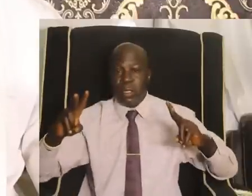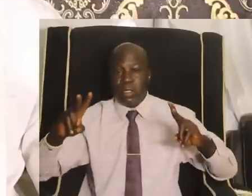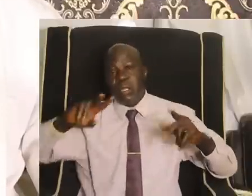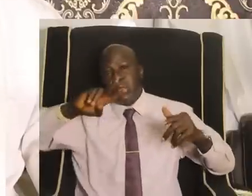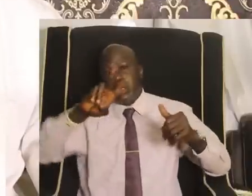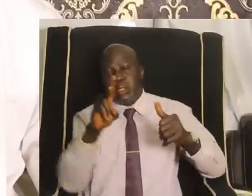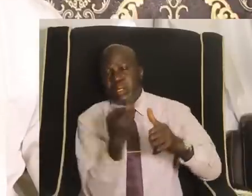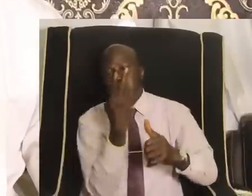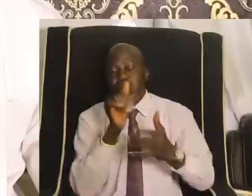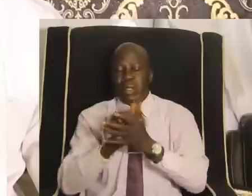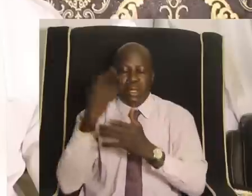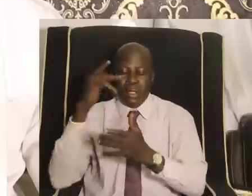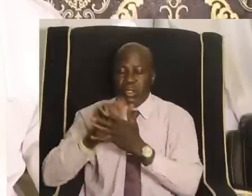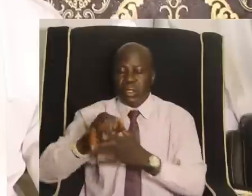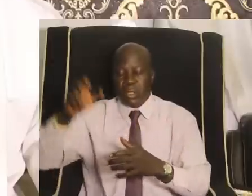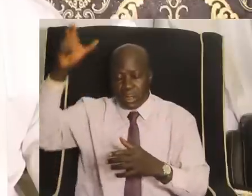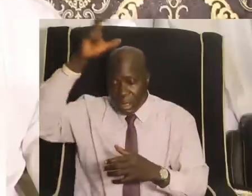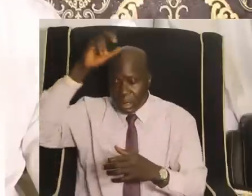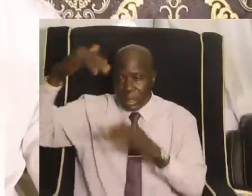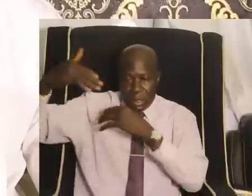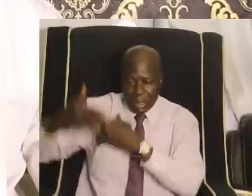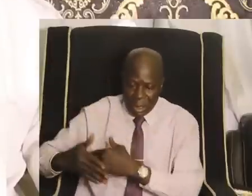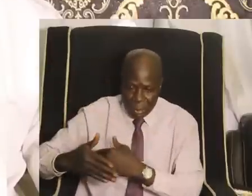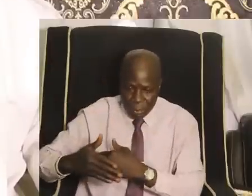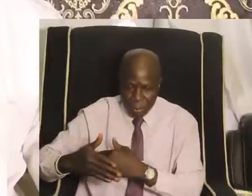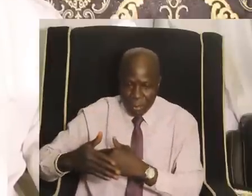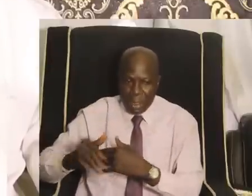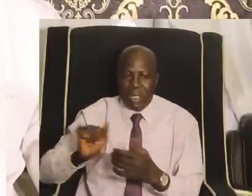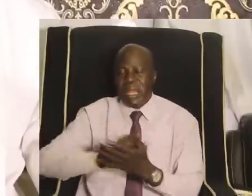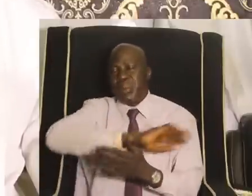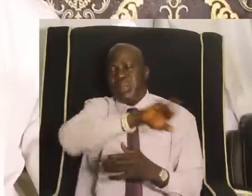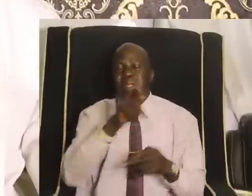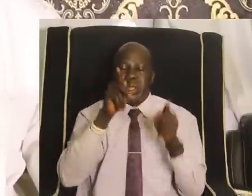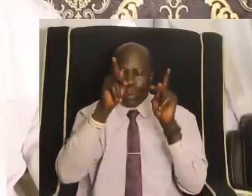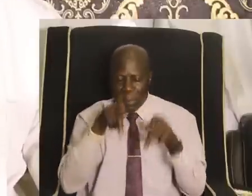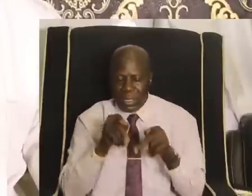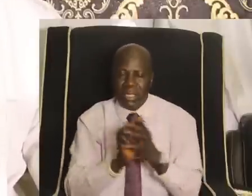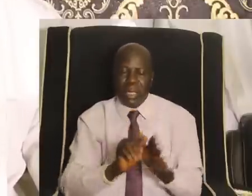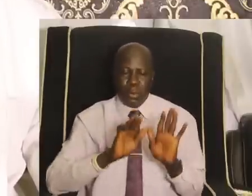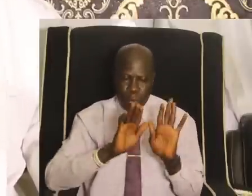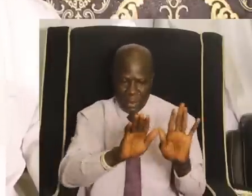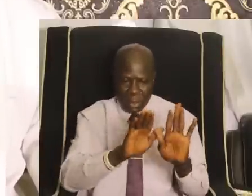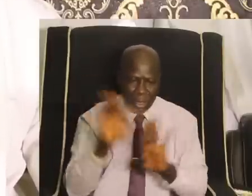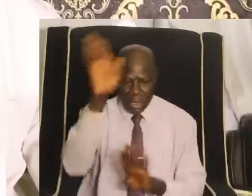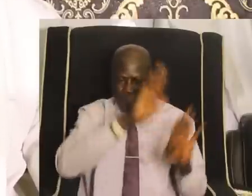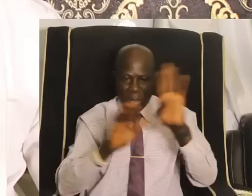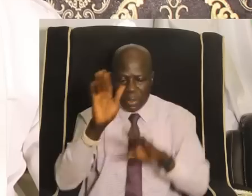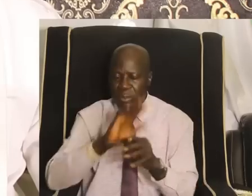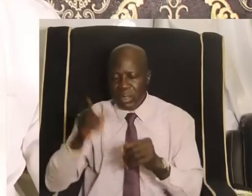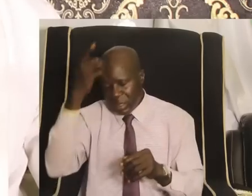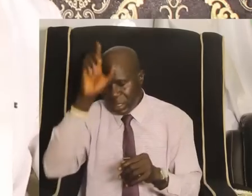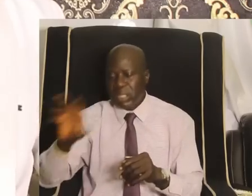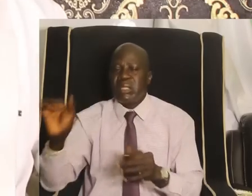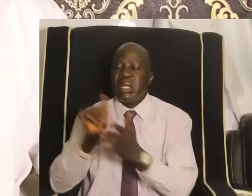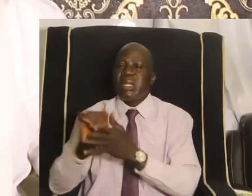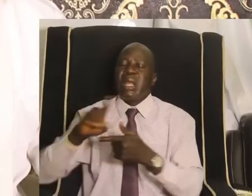son, listen to me. Don't have concubine. Don't have concubine. I said, hey, me that doesn't.